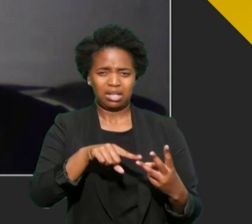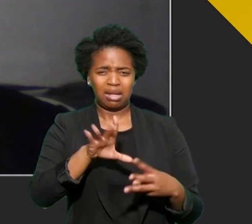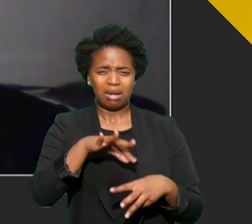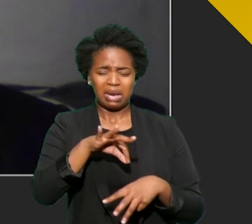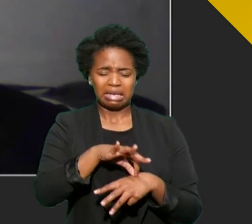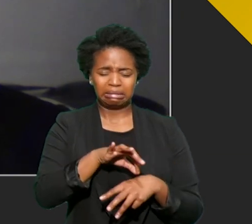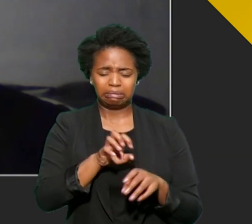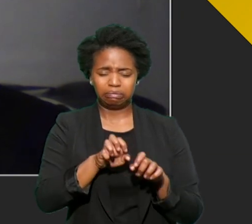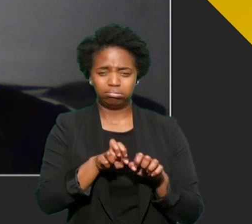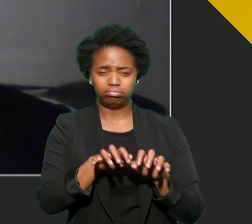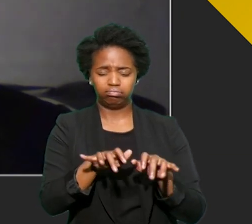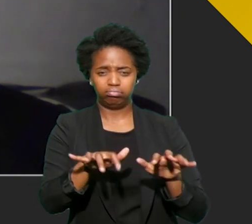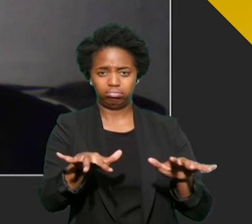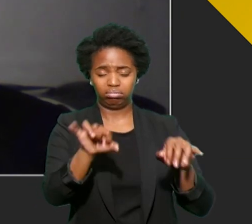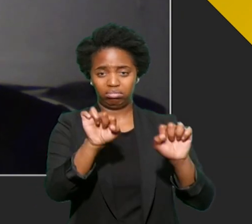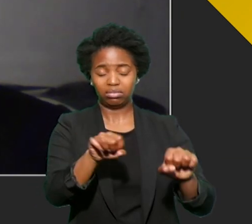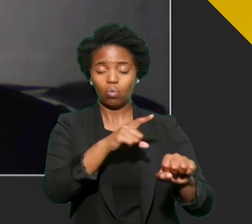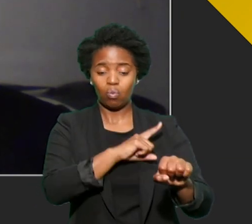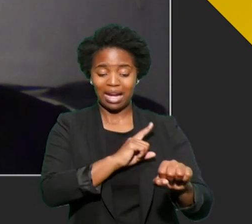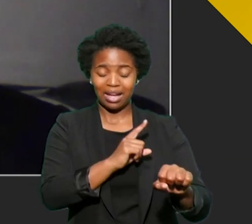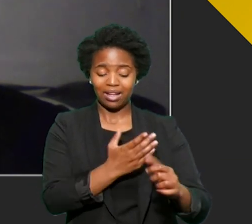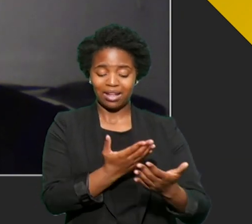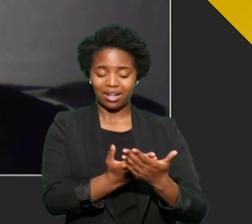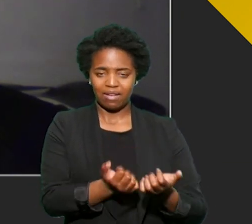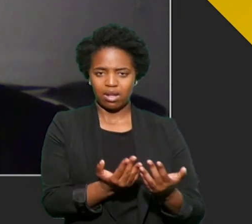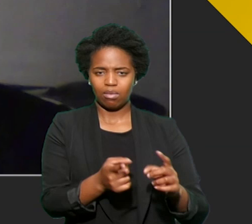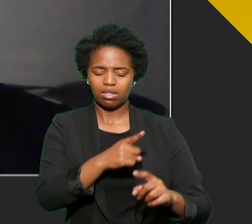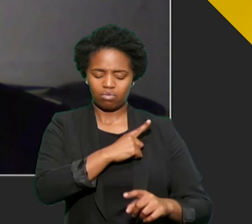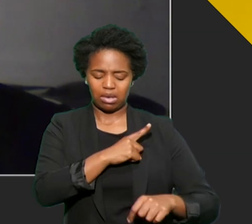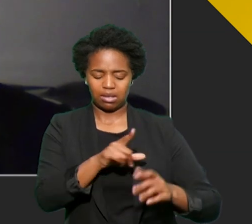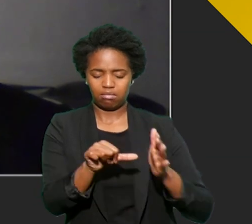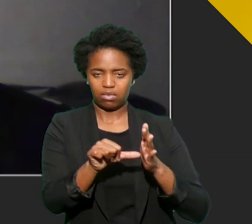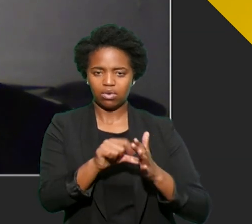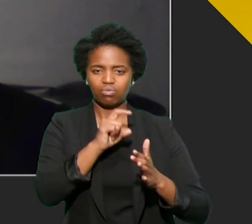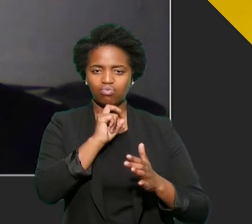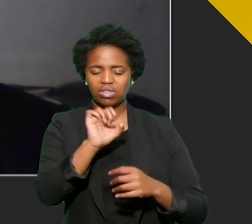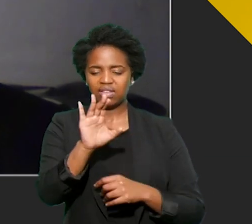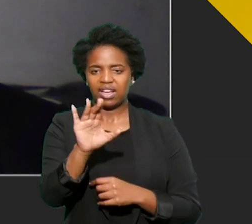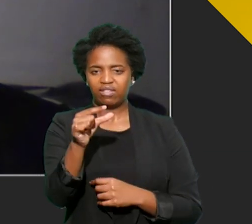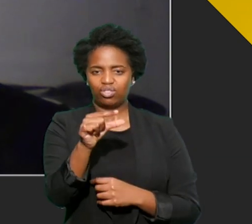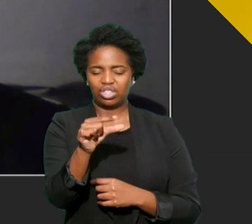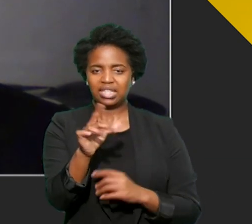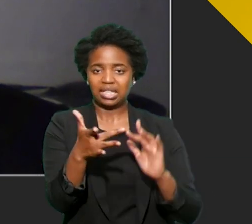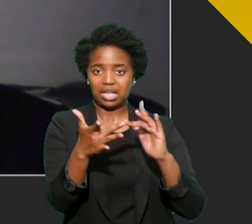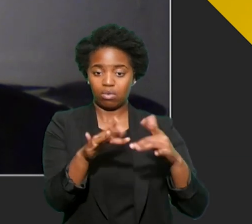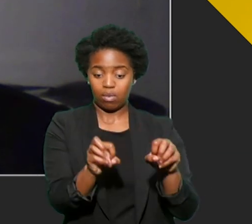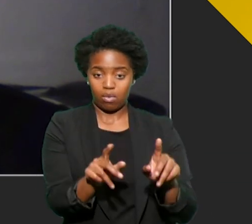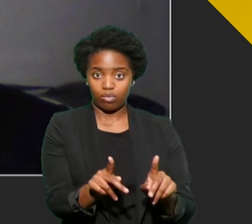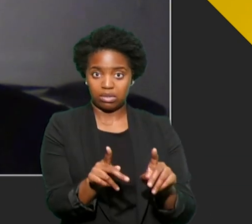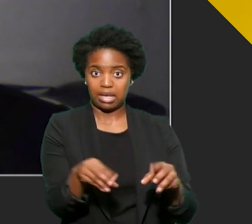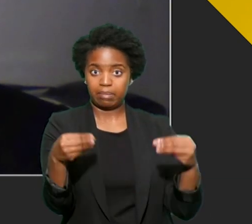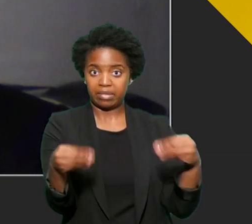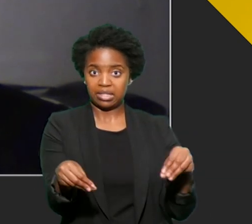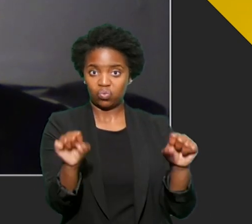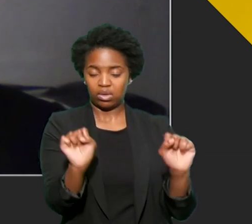available, and challenges in the supply and use of energy. The 5G network architecture presents business